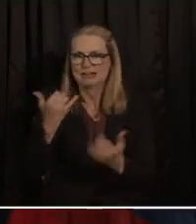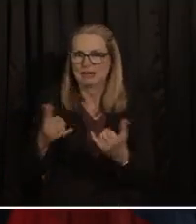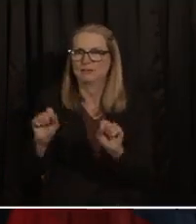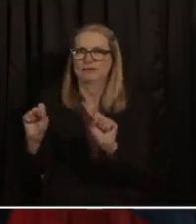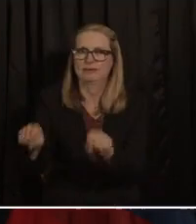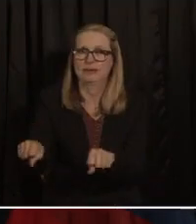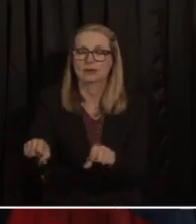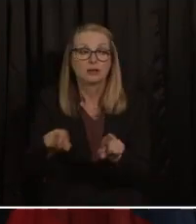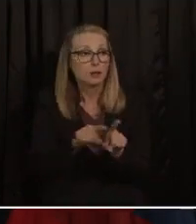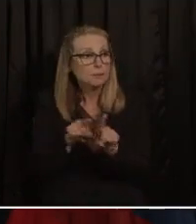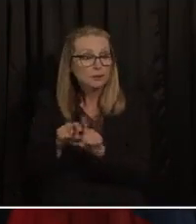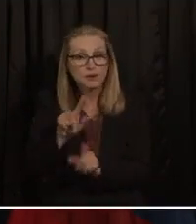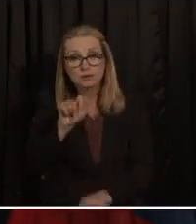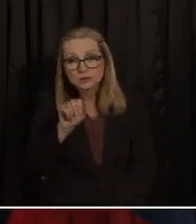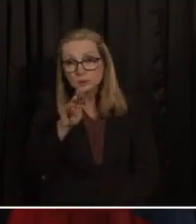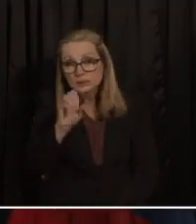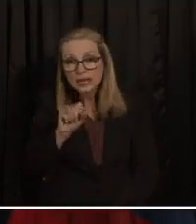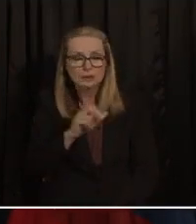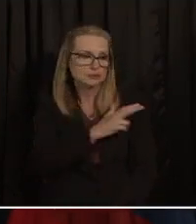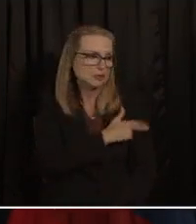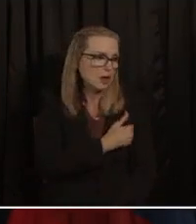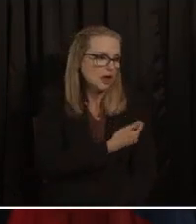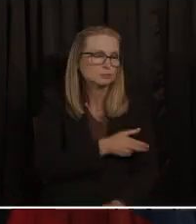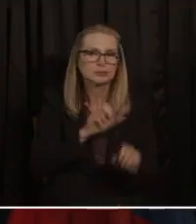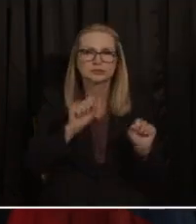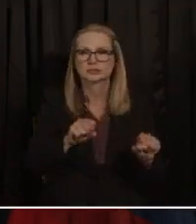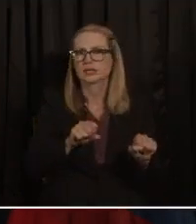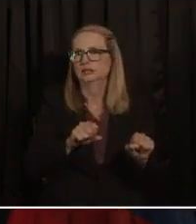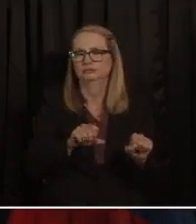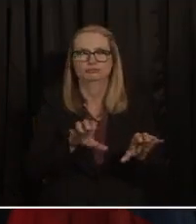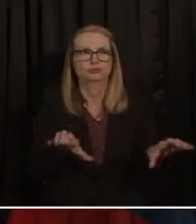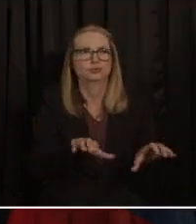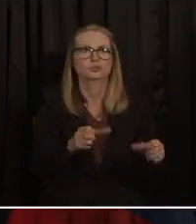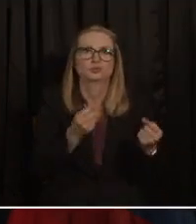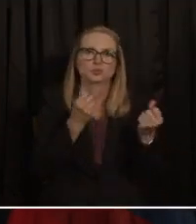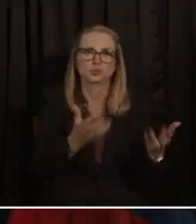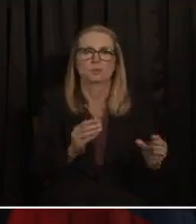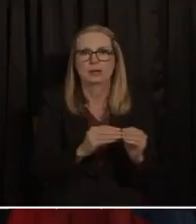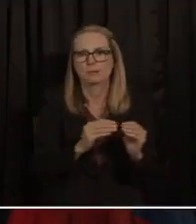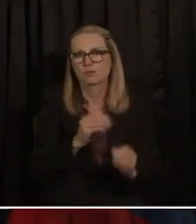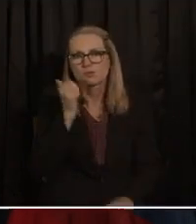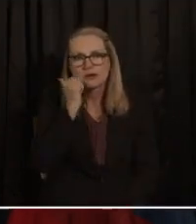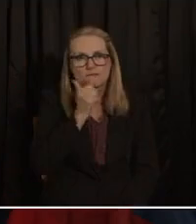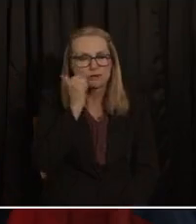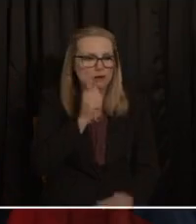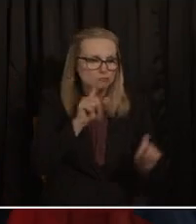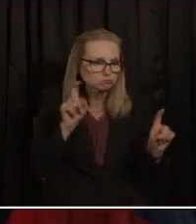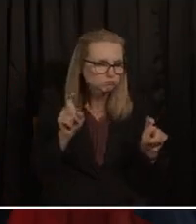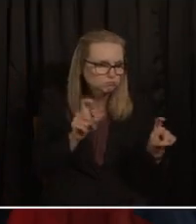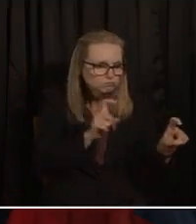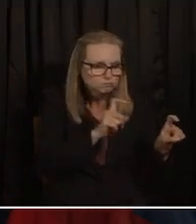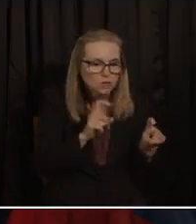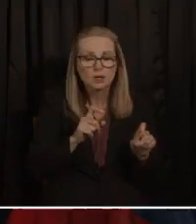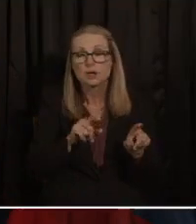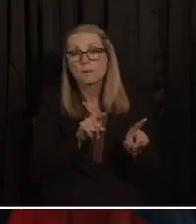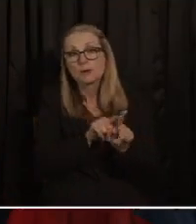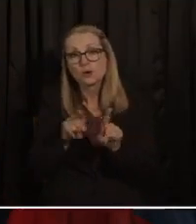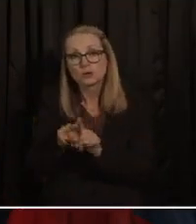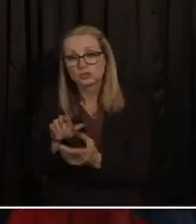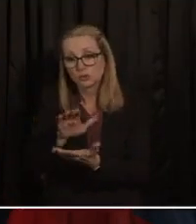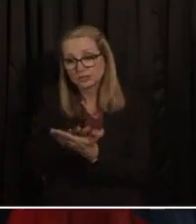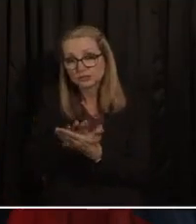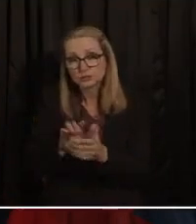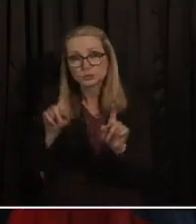in hospitals that operate in our state that can do tens of thousands of more each day. In addition to our school testing capacity, which is